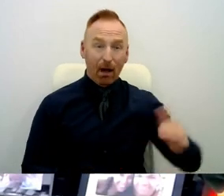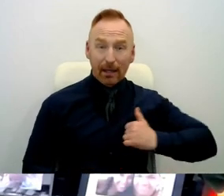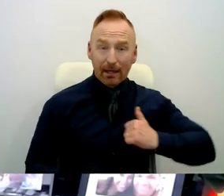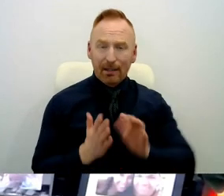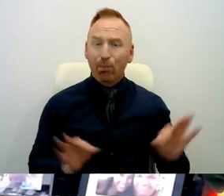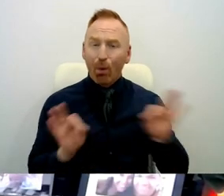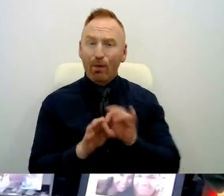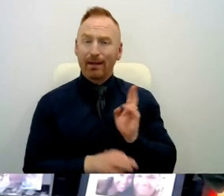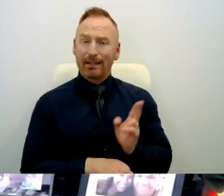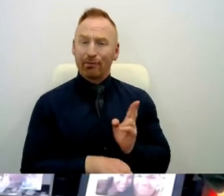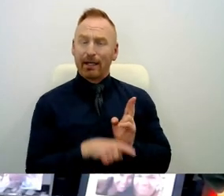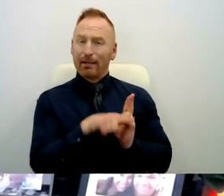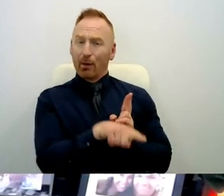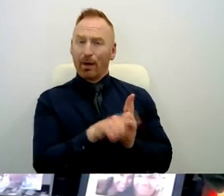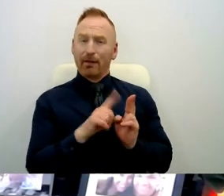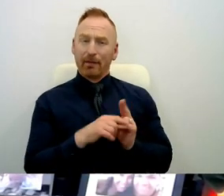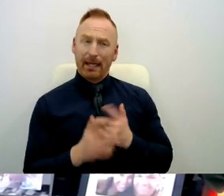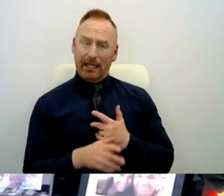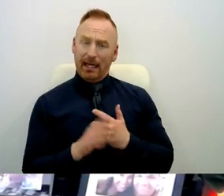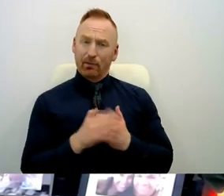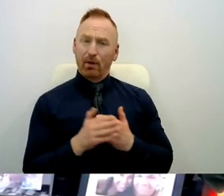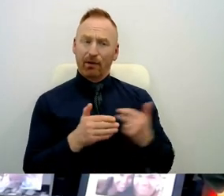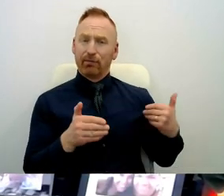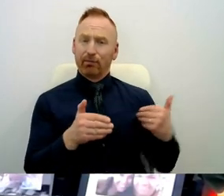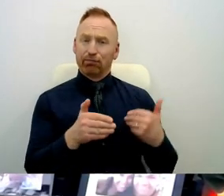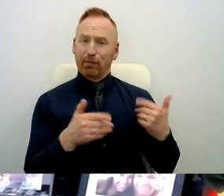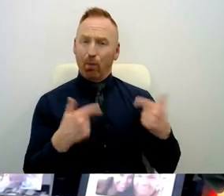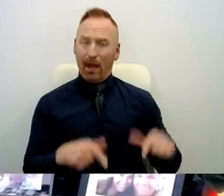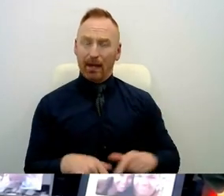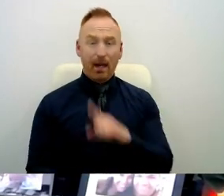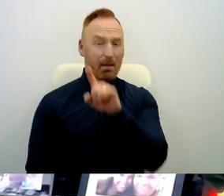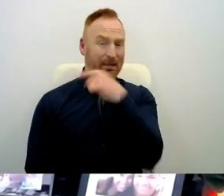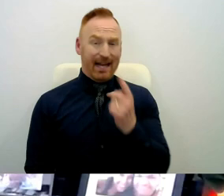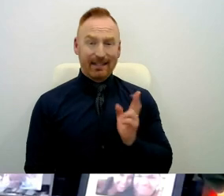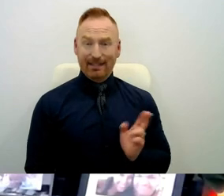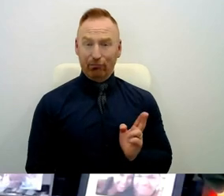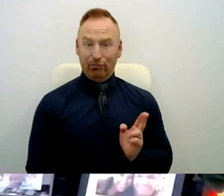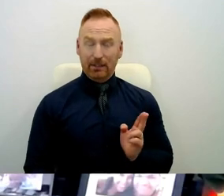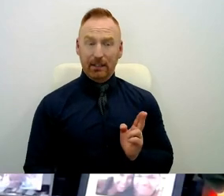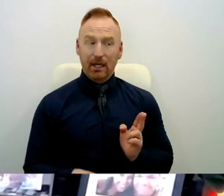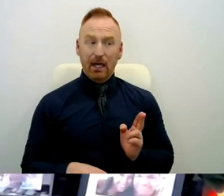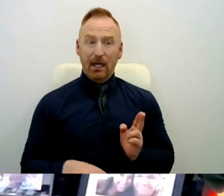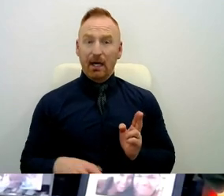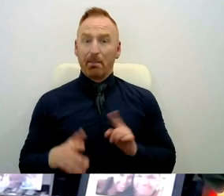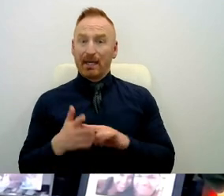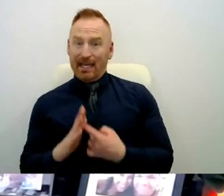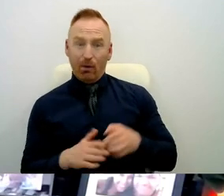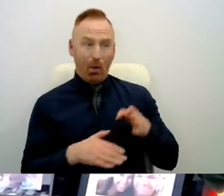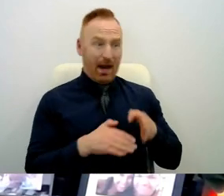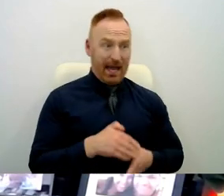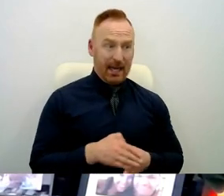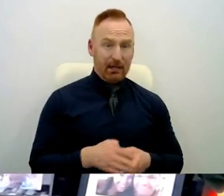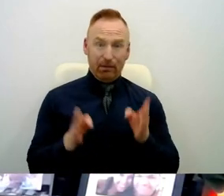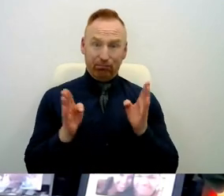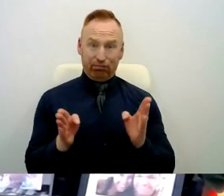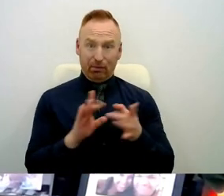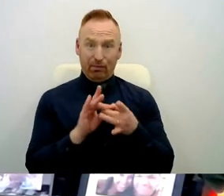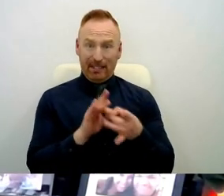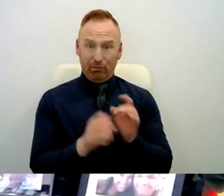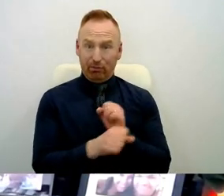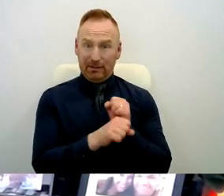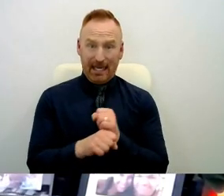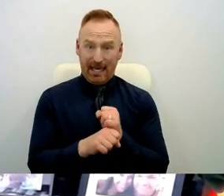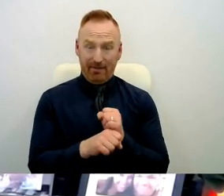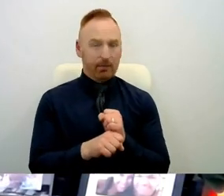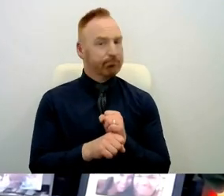important to center that period of history and its surrounding time periods. Black history didn't begin or end with the period of